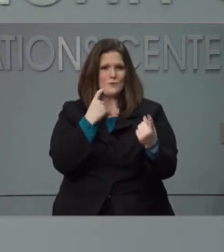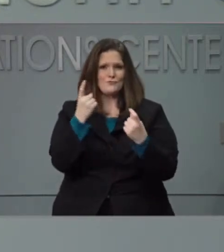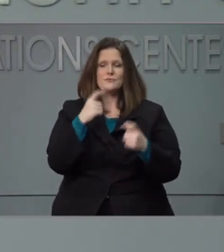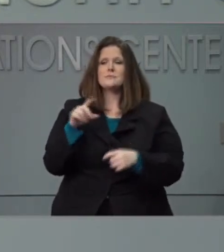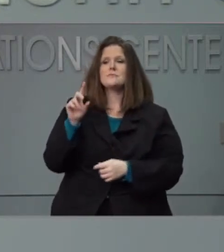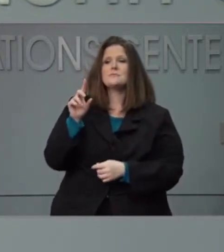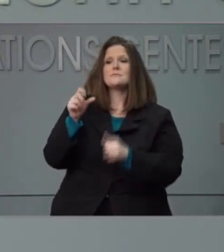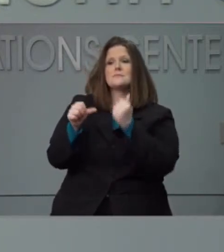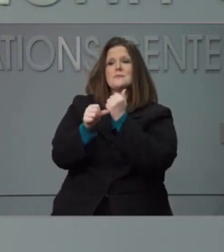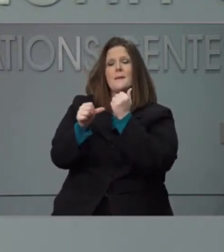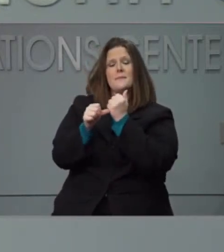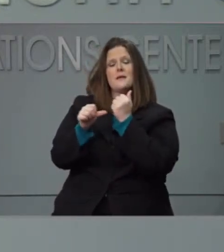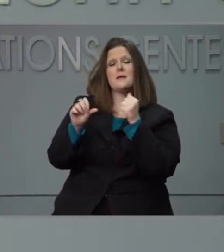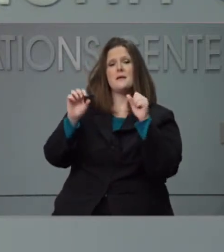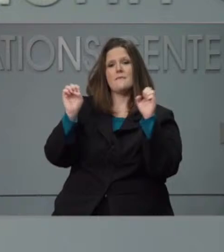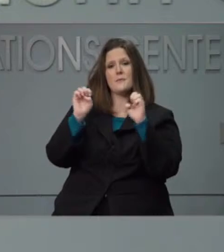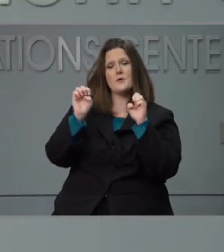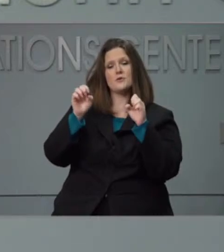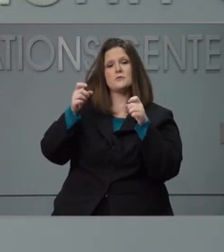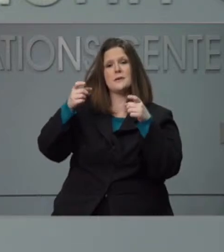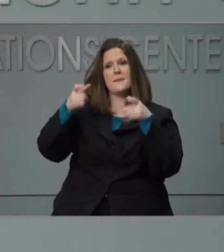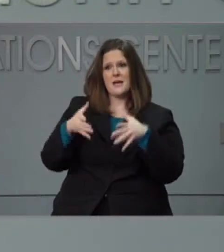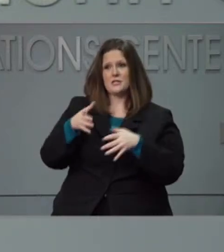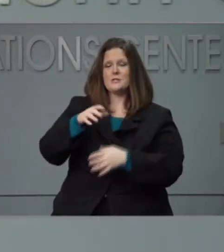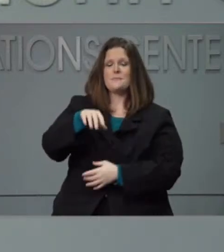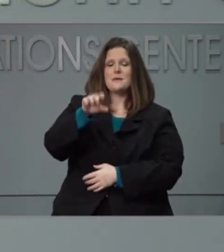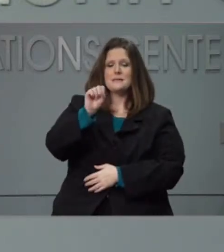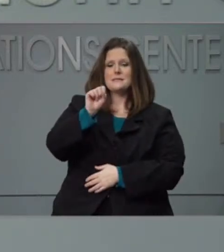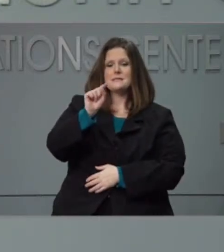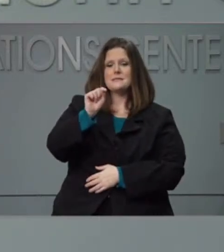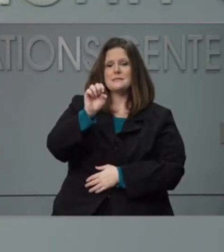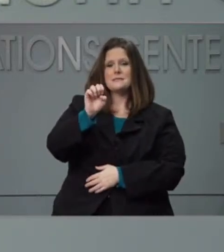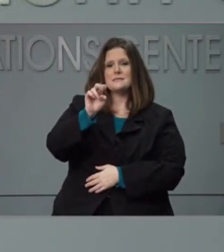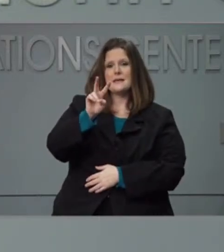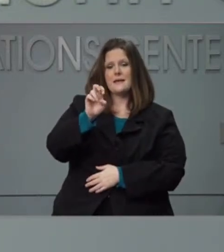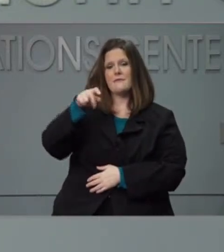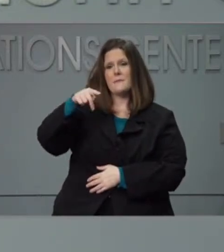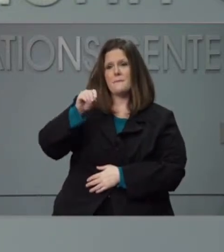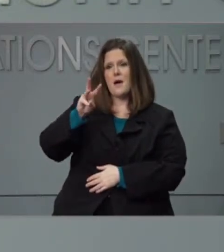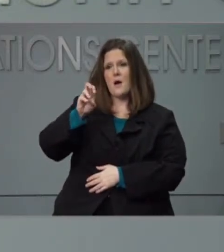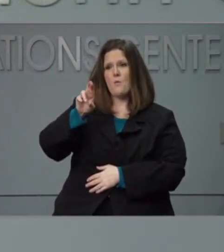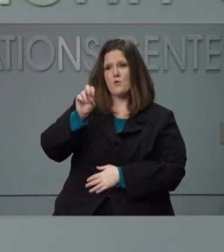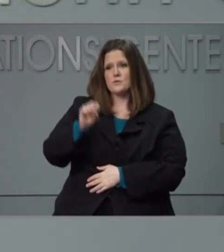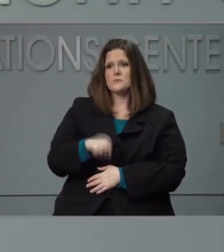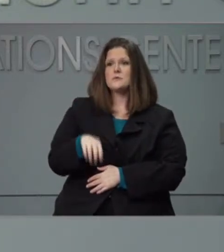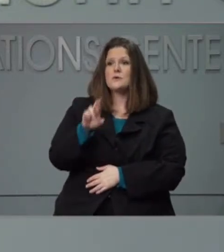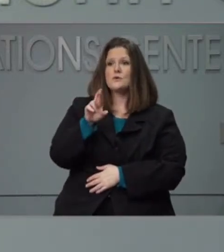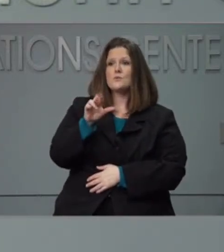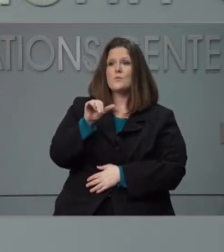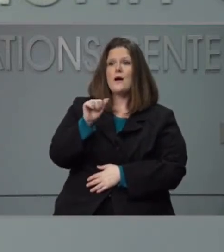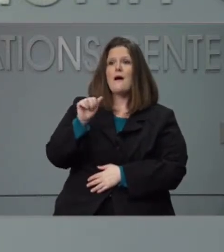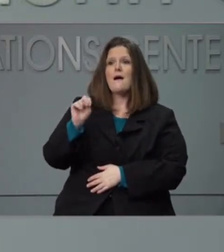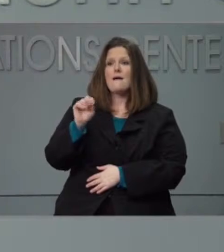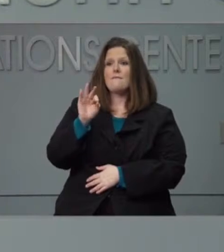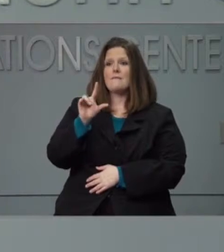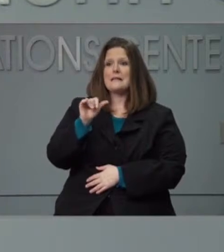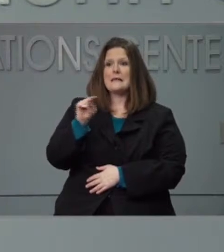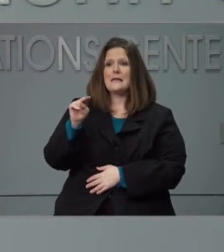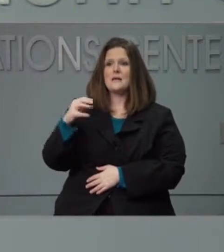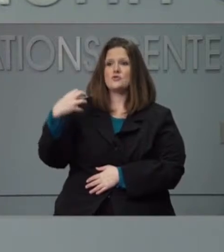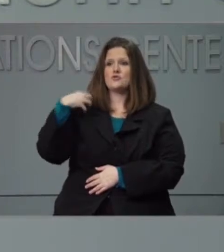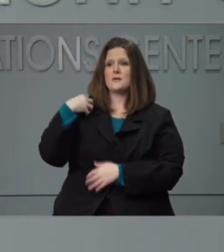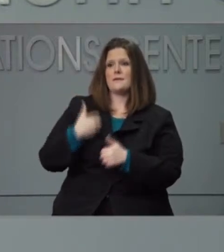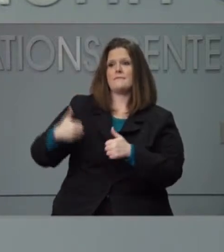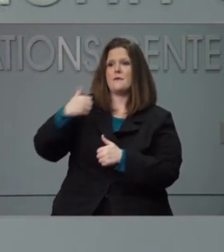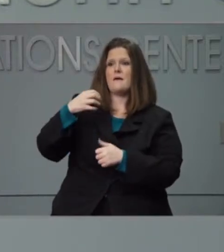of Emergency Management, Steve Powers, and Ryan Flynn, the Chief of Staff of the Office of Recovery and